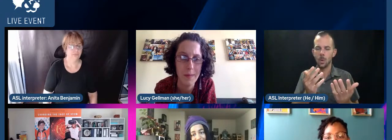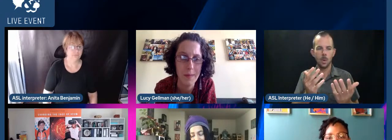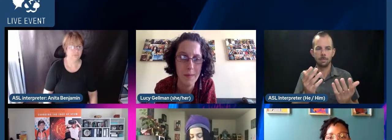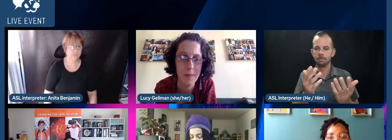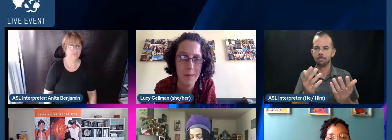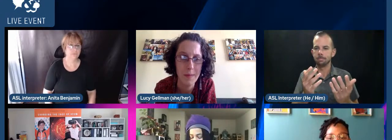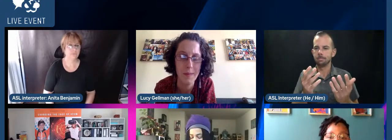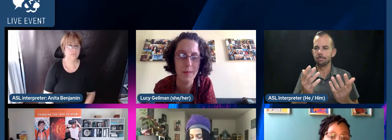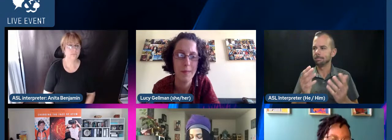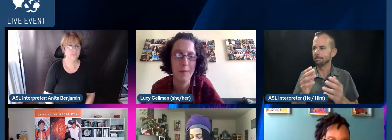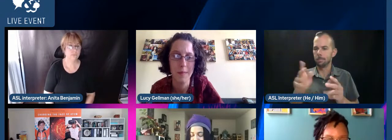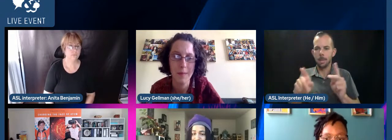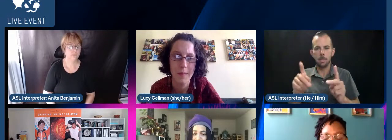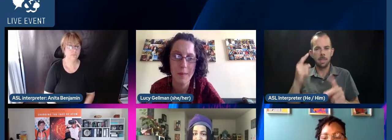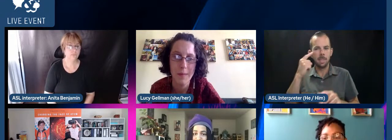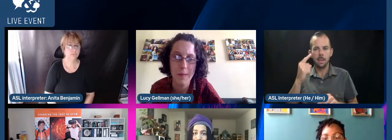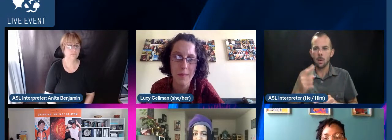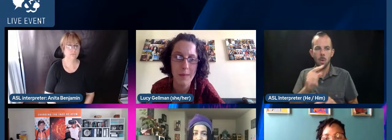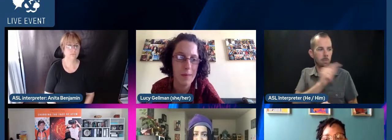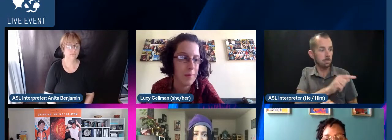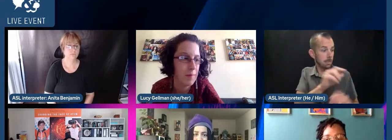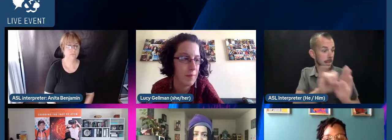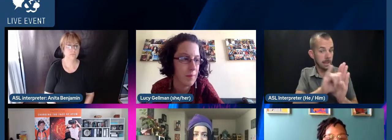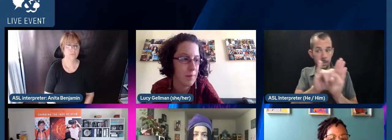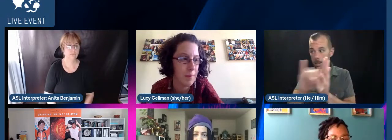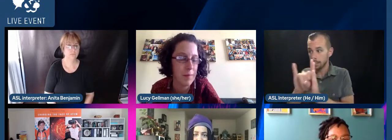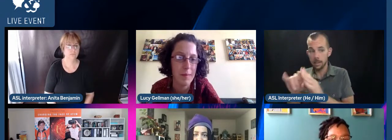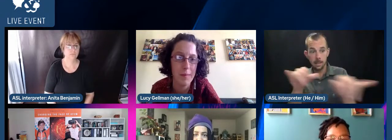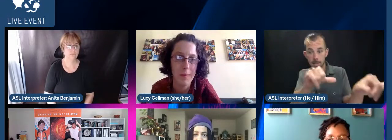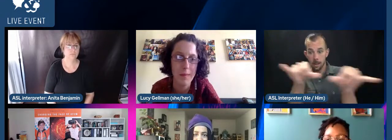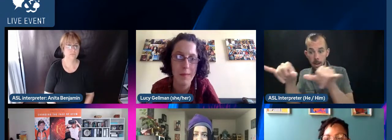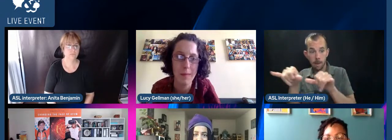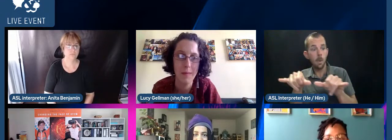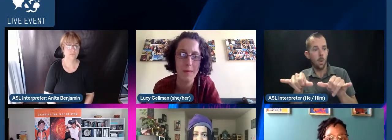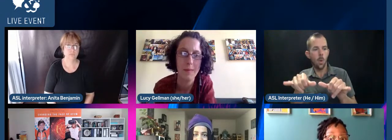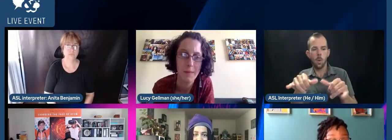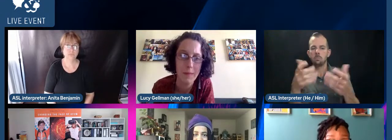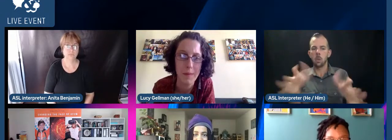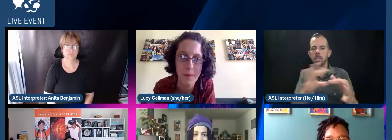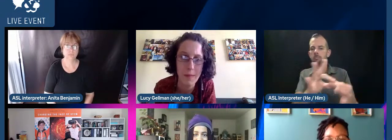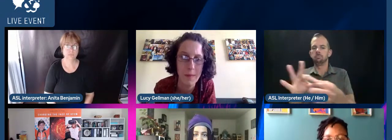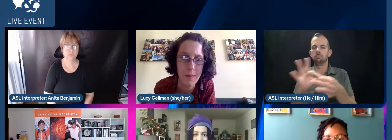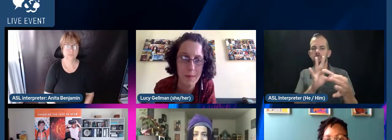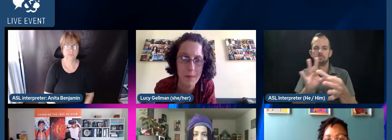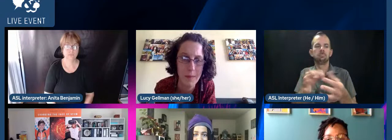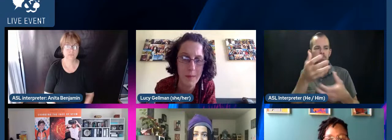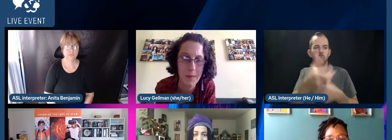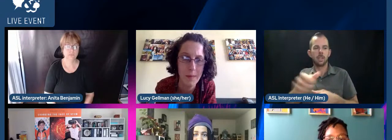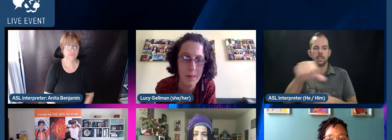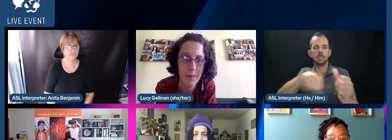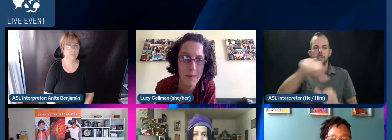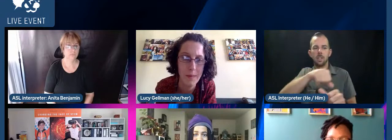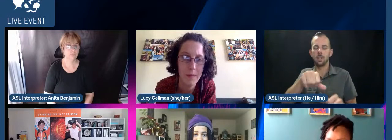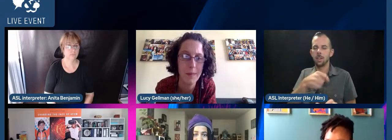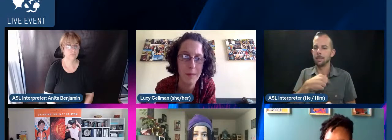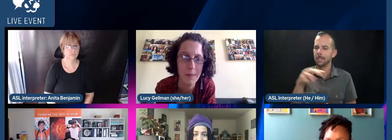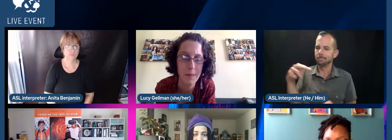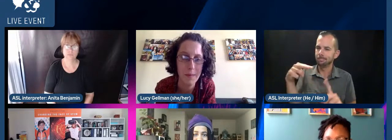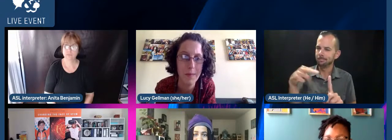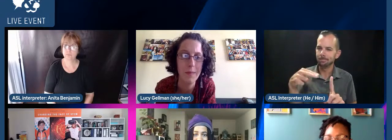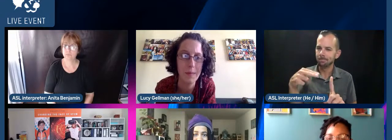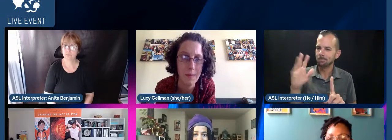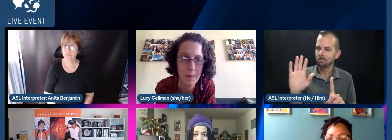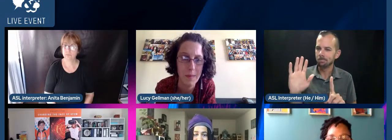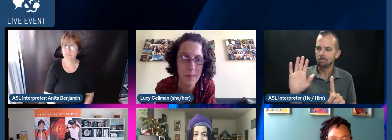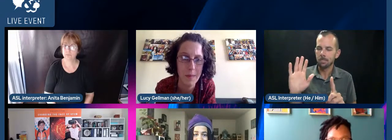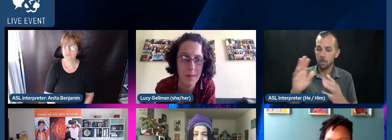Like there's like a built in trust. But like, I don't know that I personally believe that that is what community is,